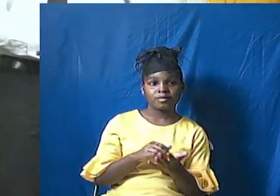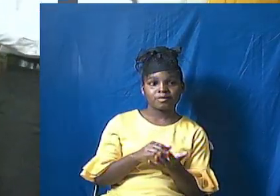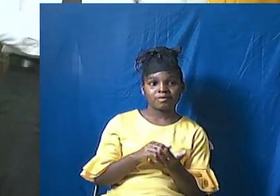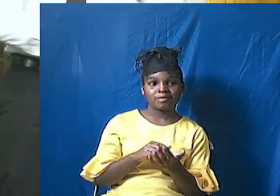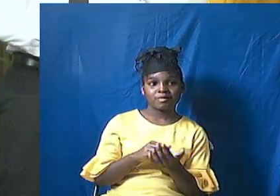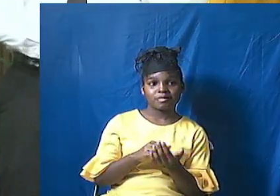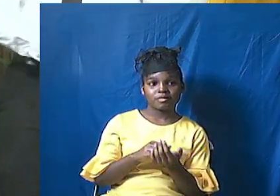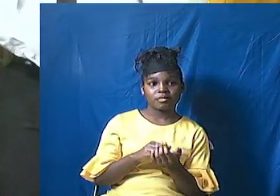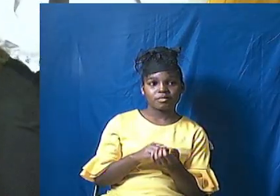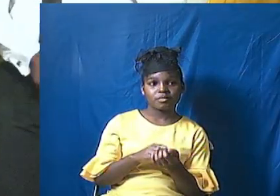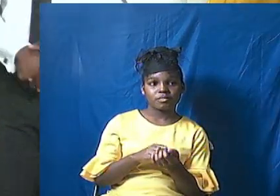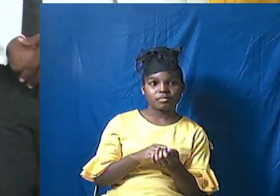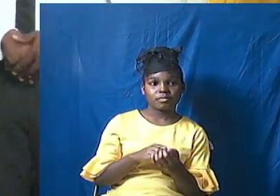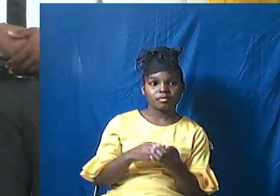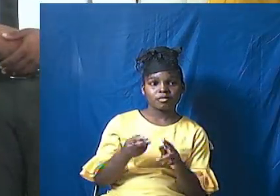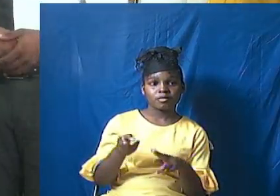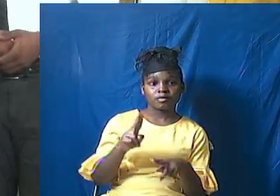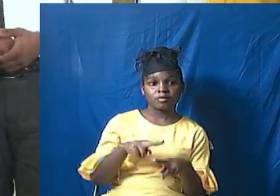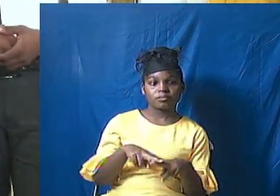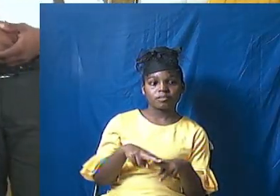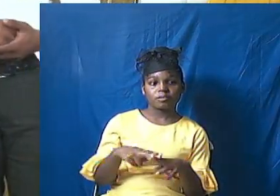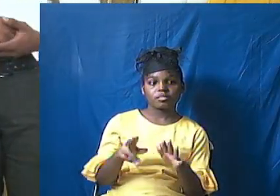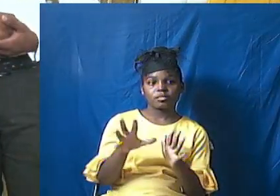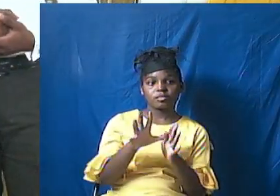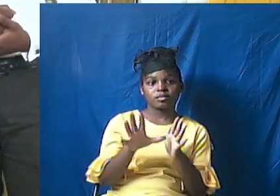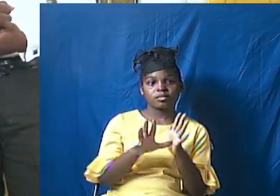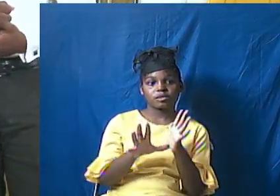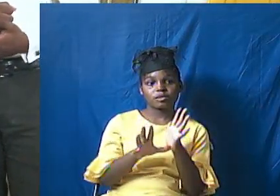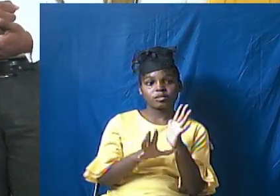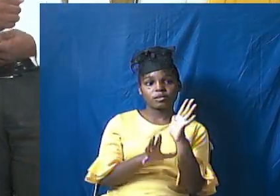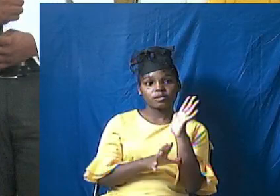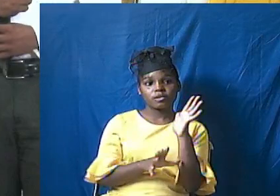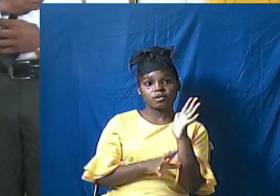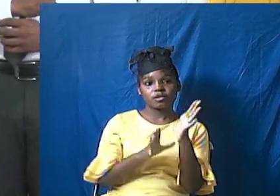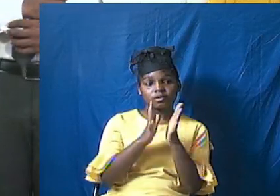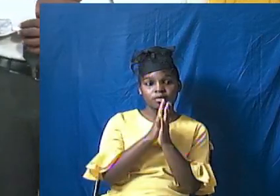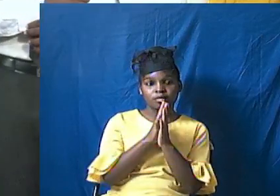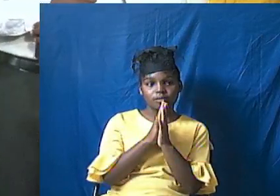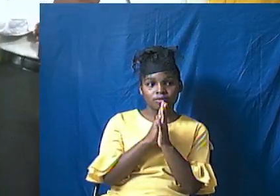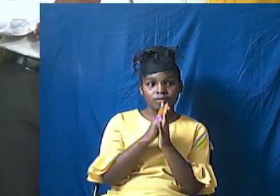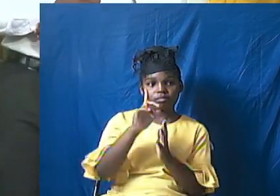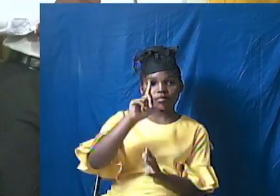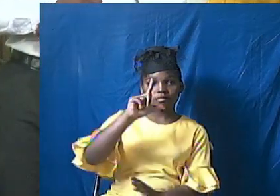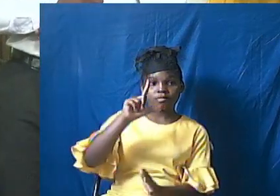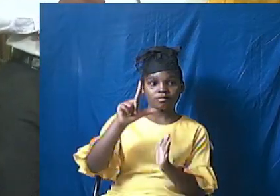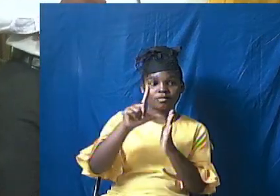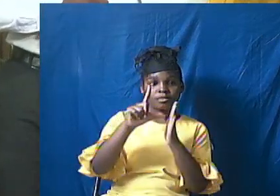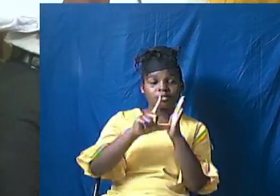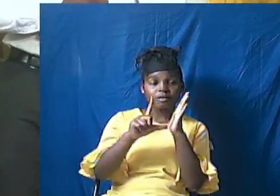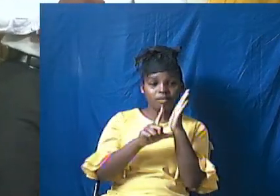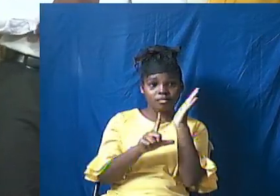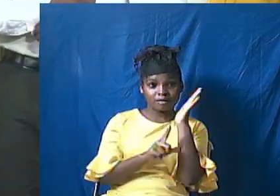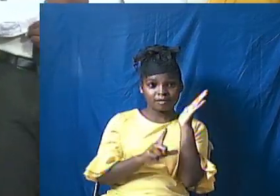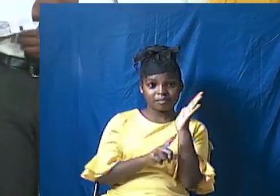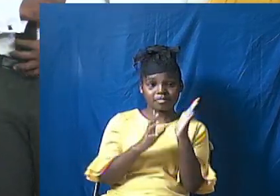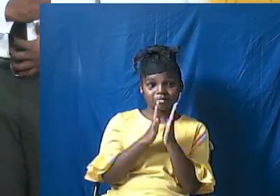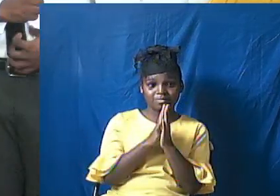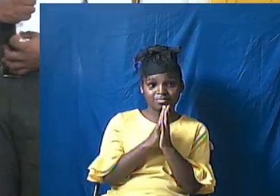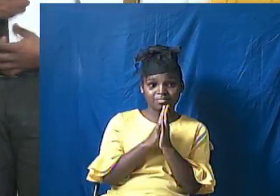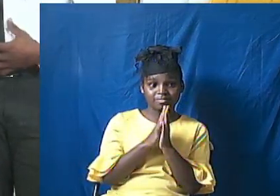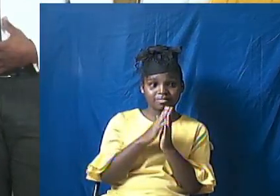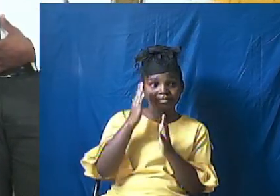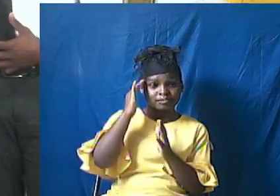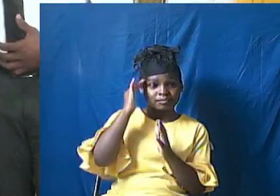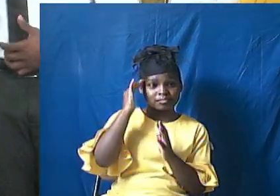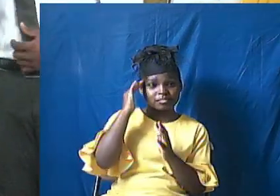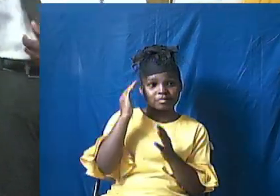quick addition to the list of things to pray for. Many of you might know, but some may not,